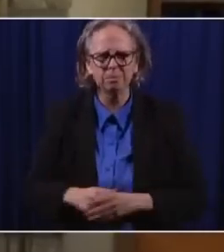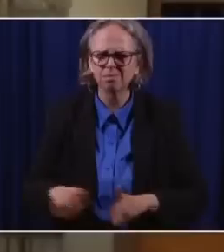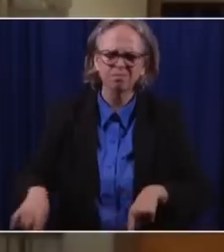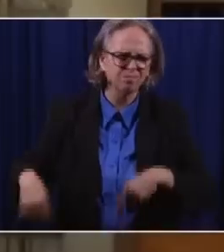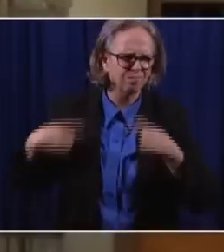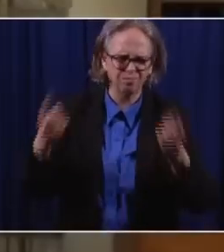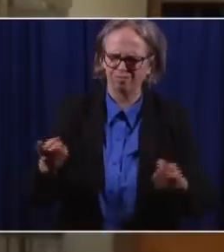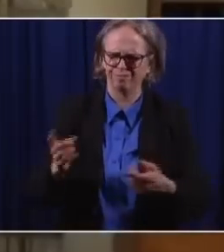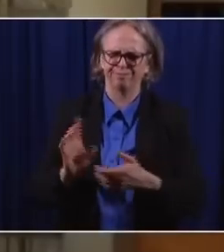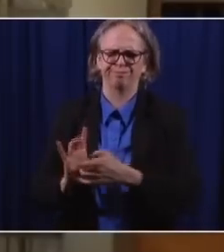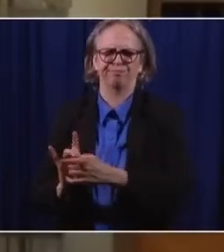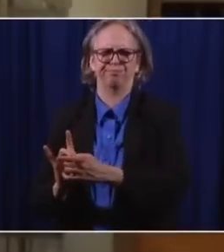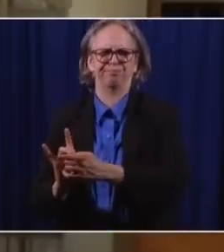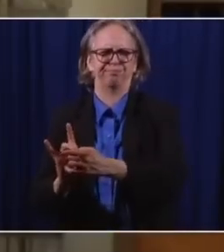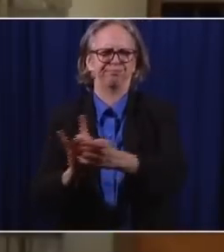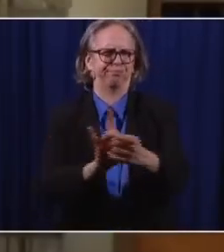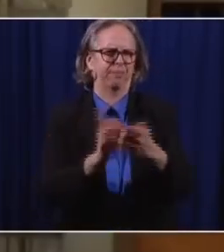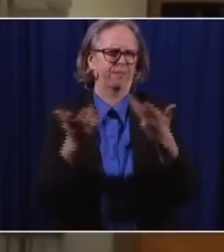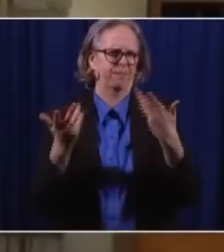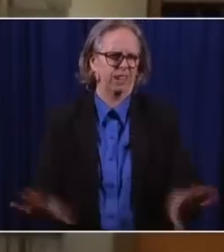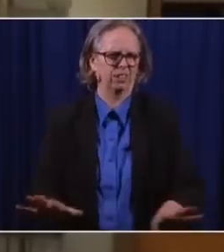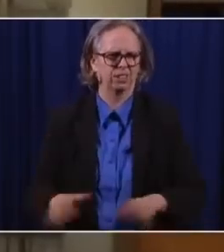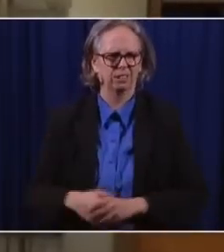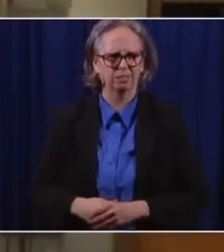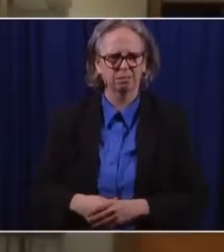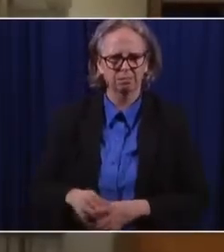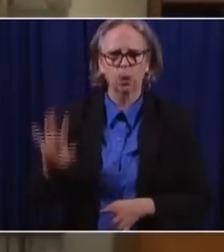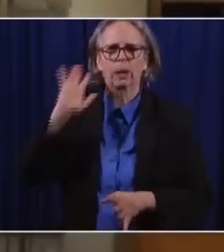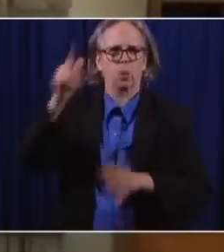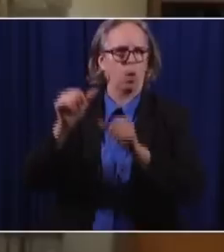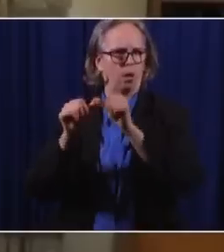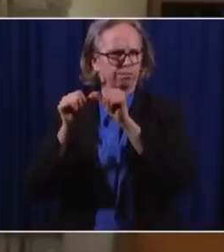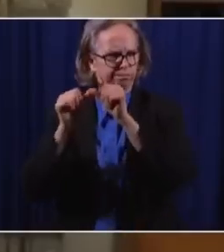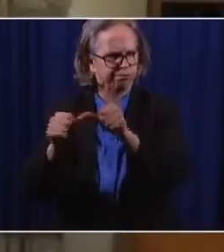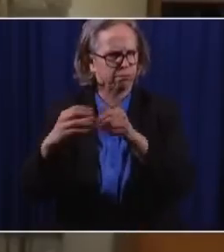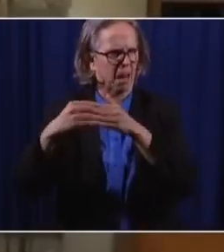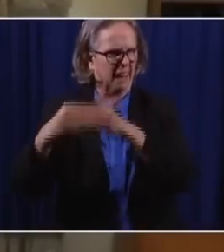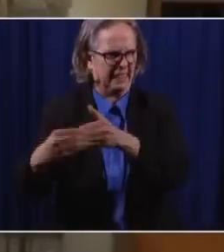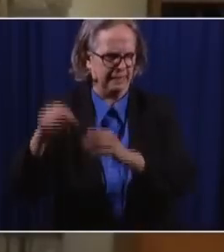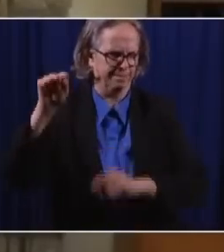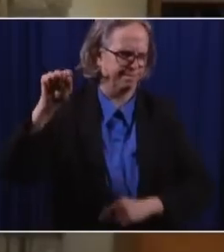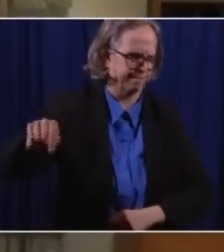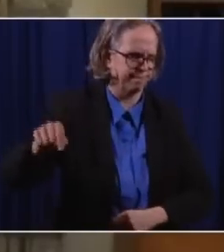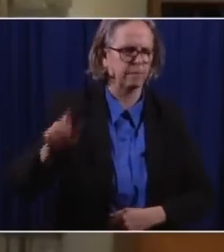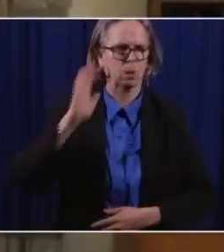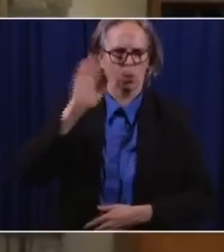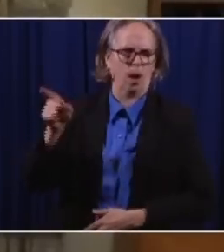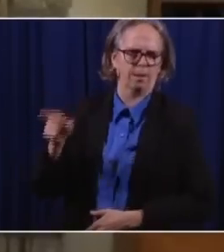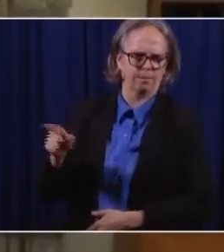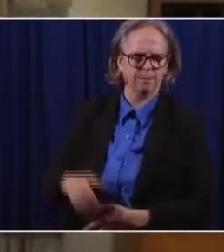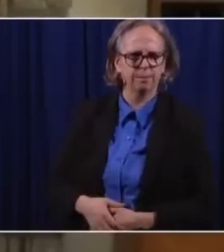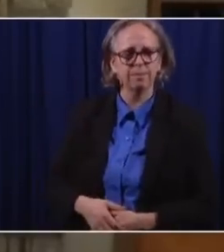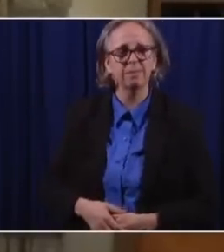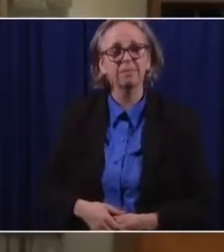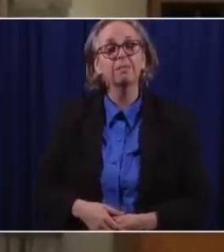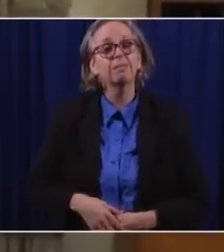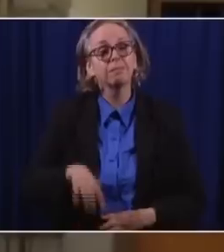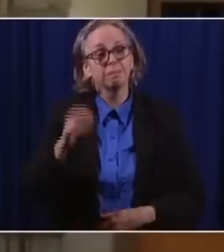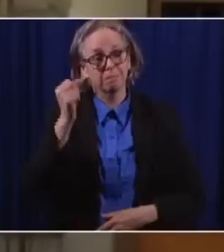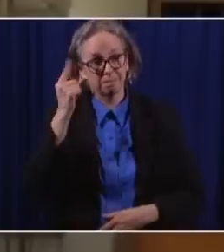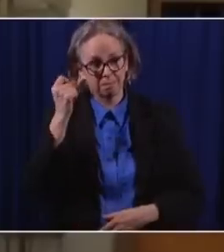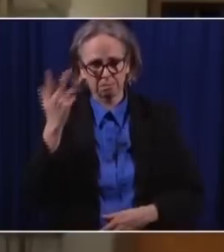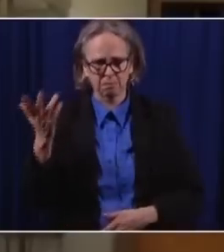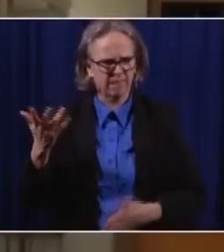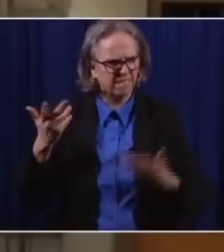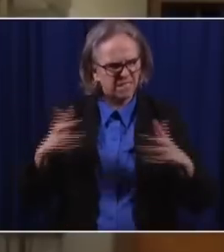His consistent leadership and institutional knowledge of the Ohio Health Department, coupled with these invaluable relationships with leaders at the local